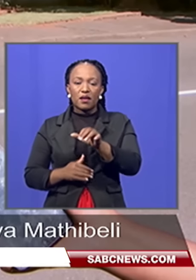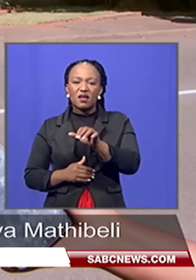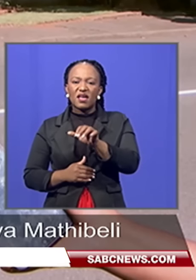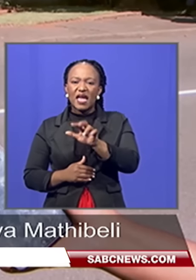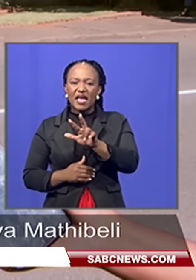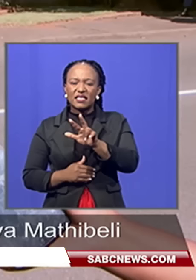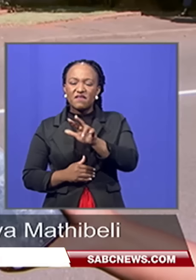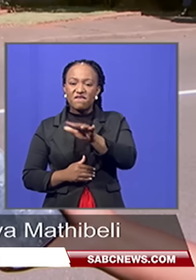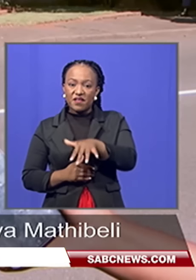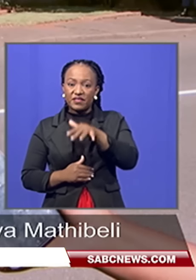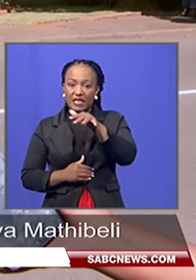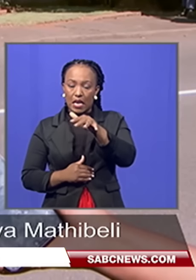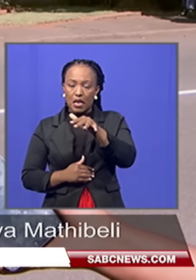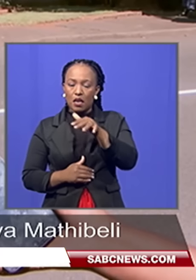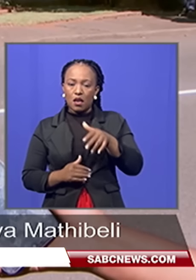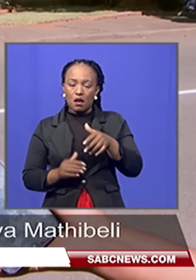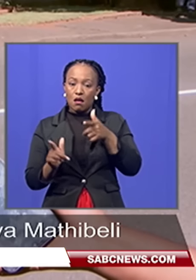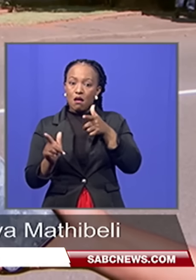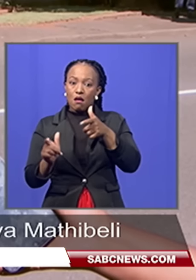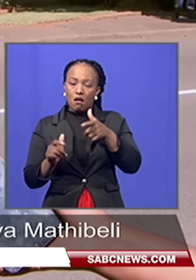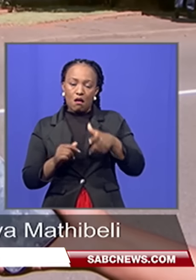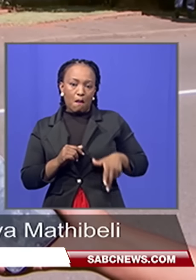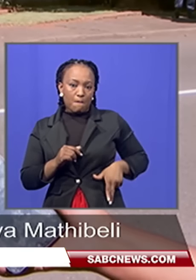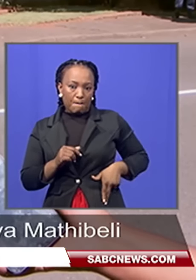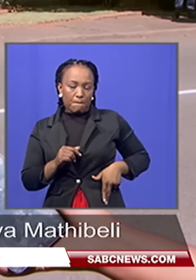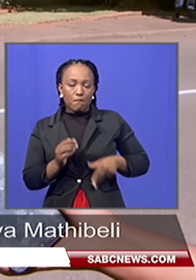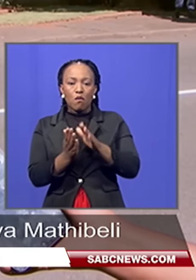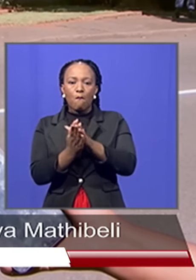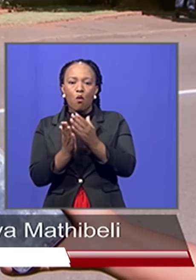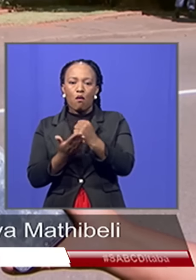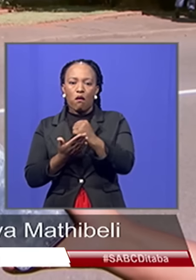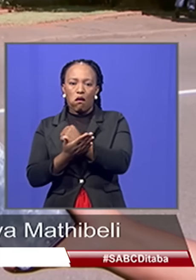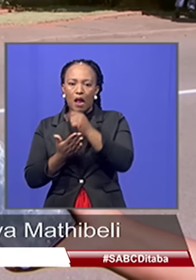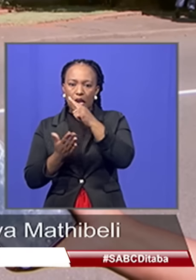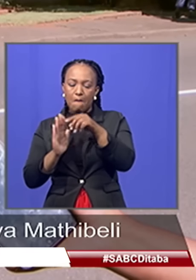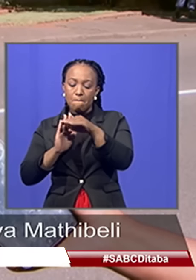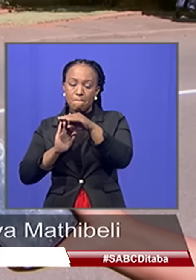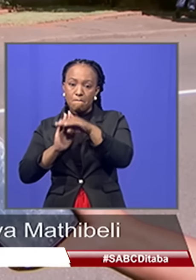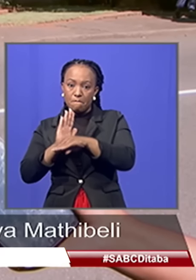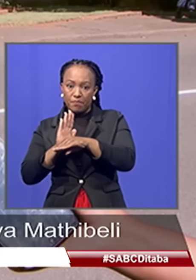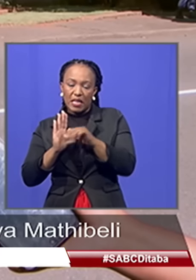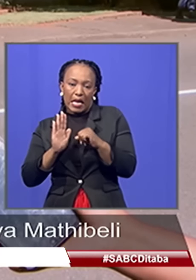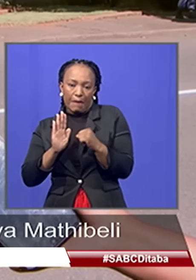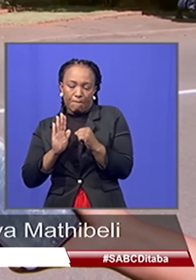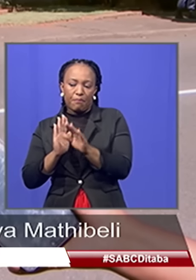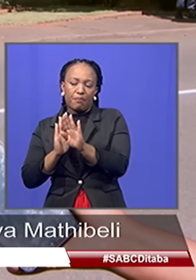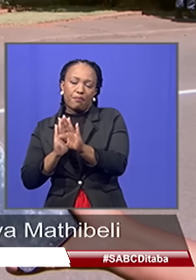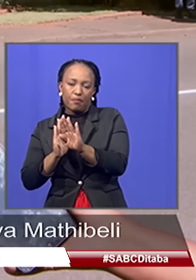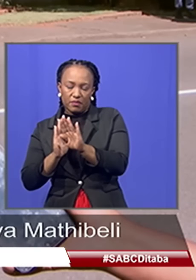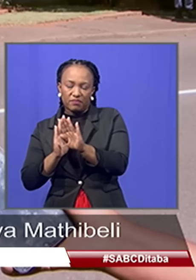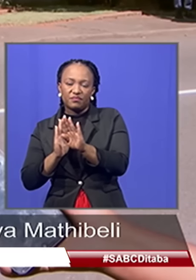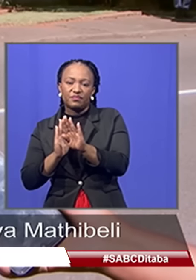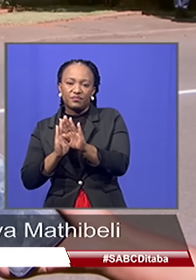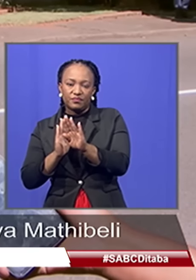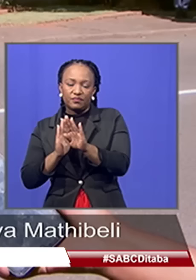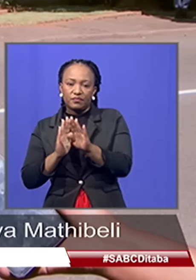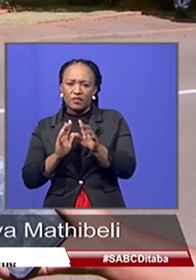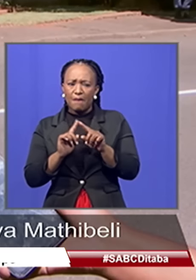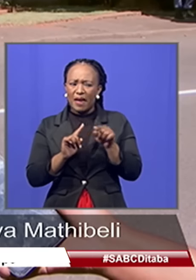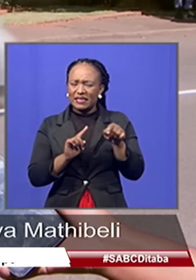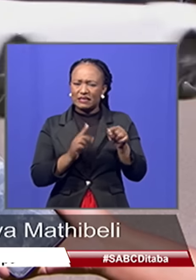815 firearms in their books, in their safes. That for now does